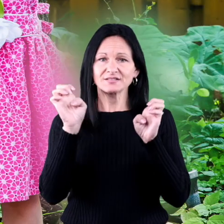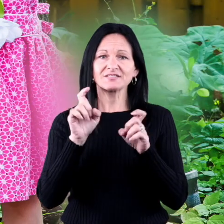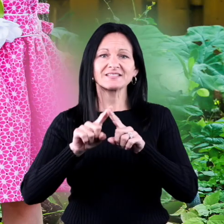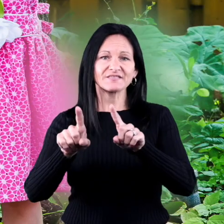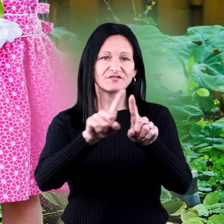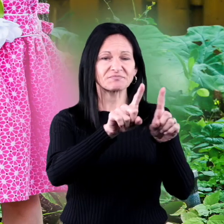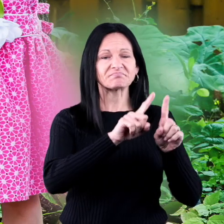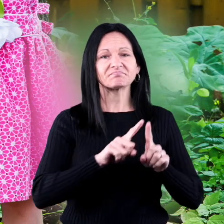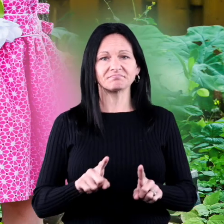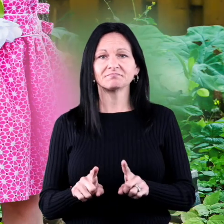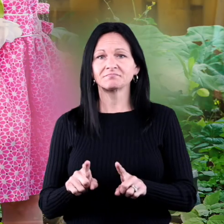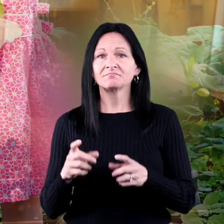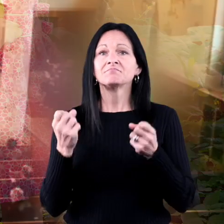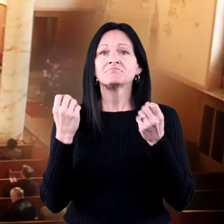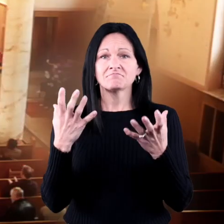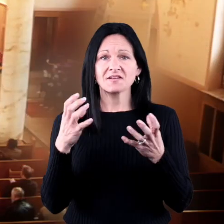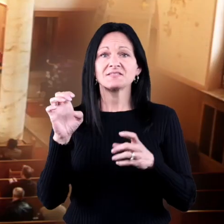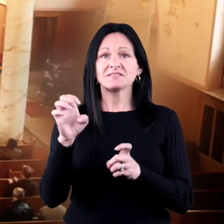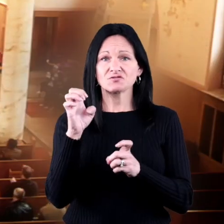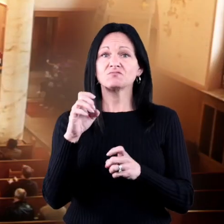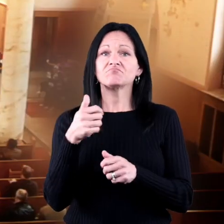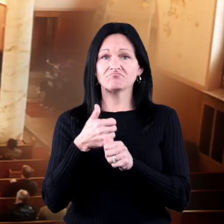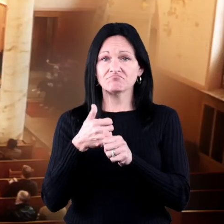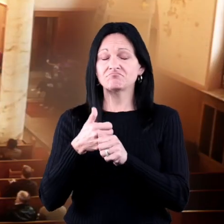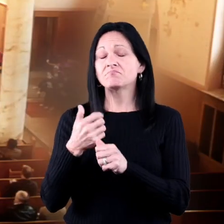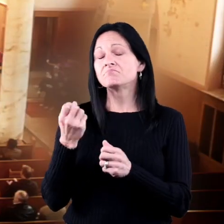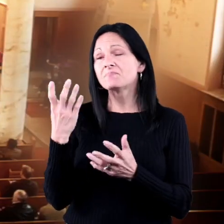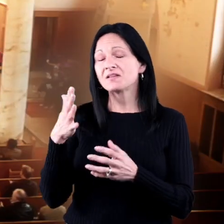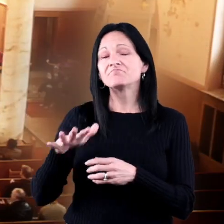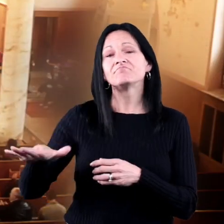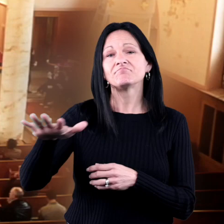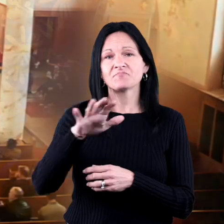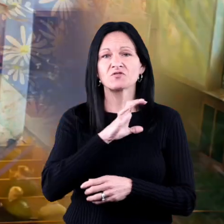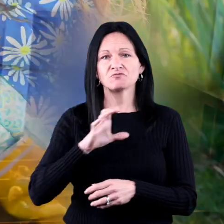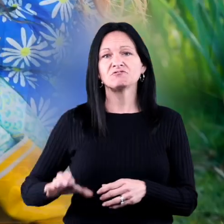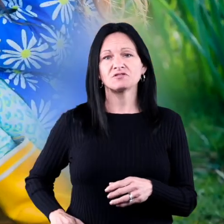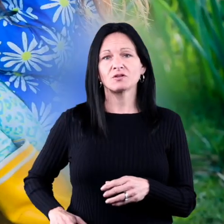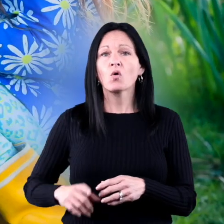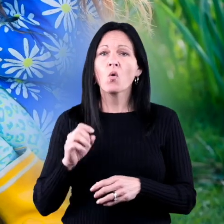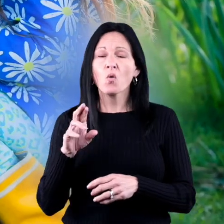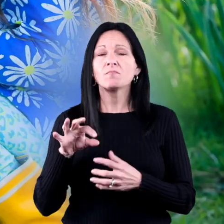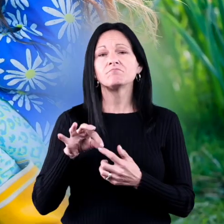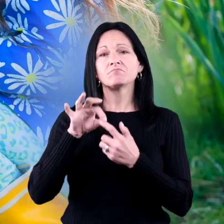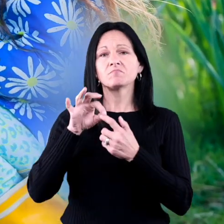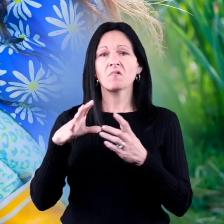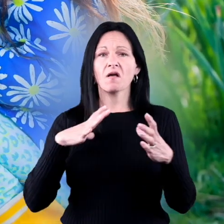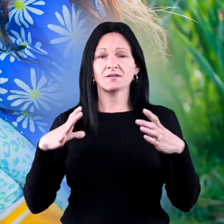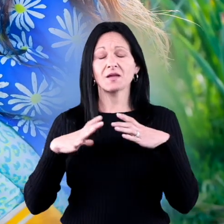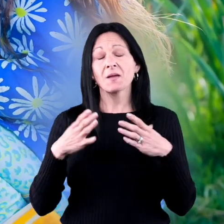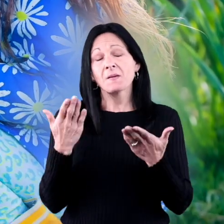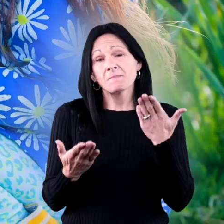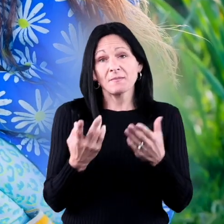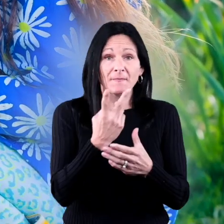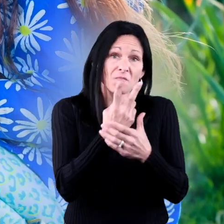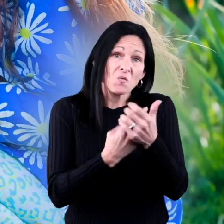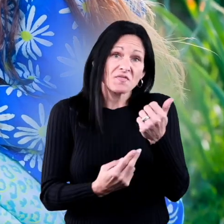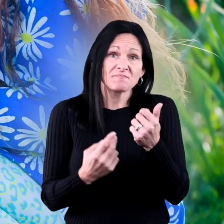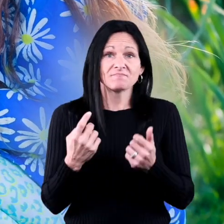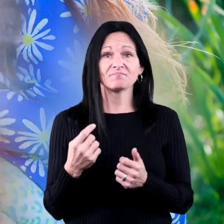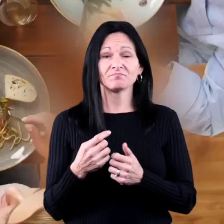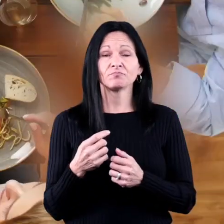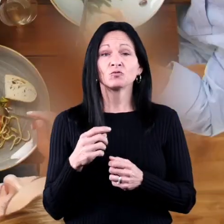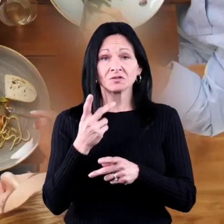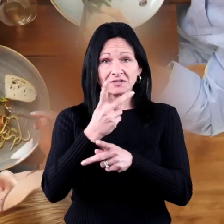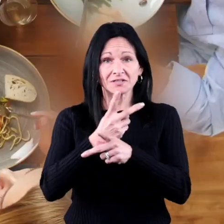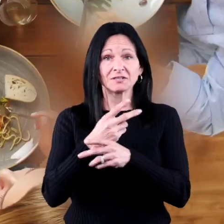just a little bit differently. You may celebrate Easter as a Christian holy day or a secular holiday, or maybe